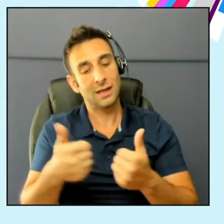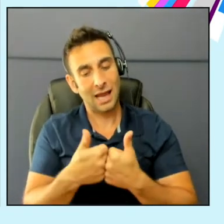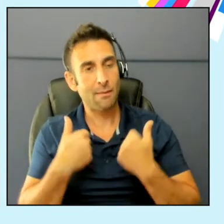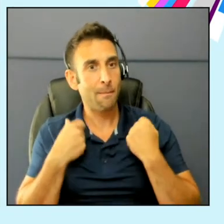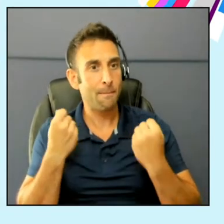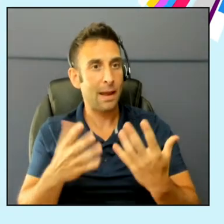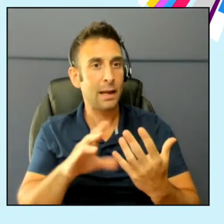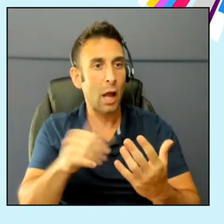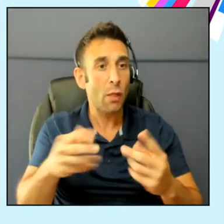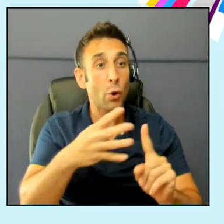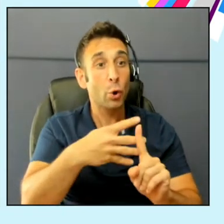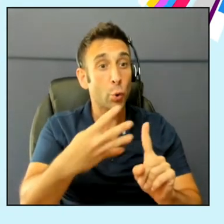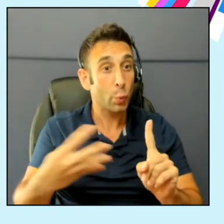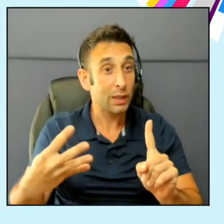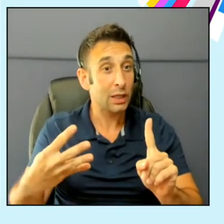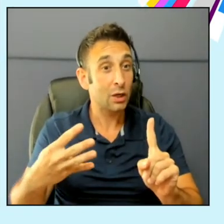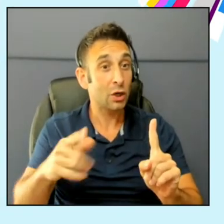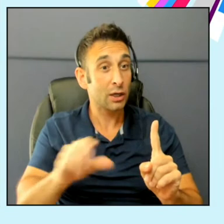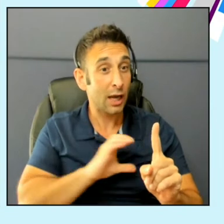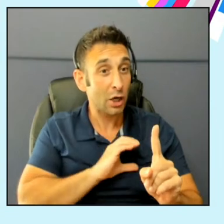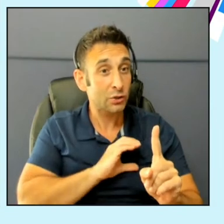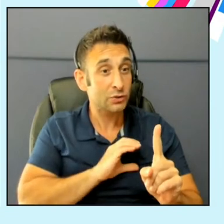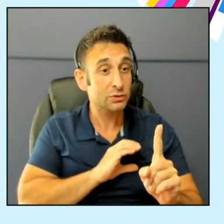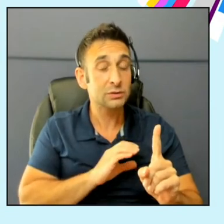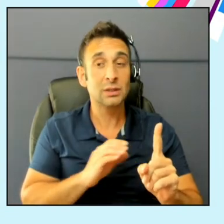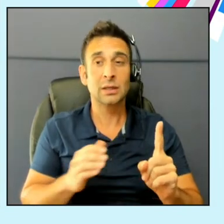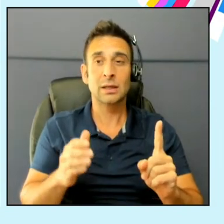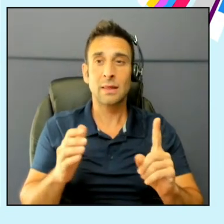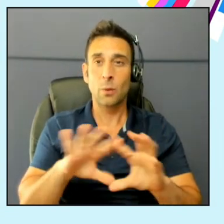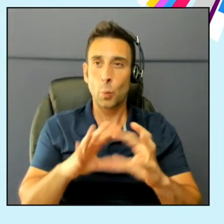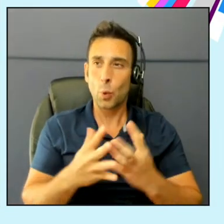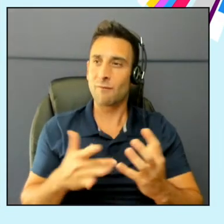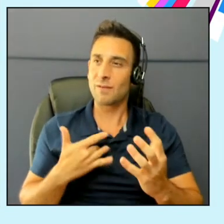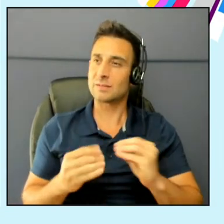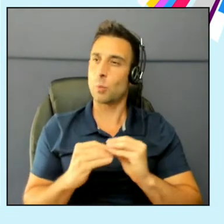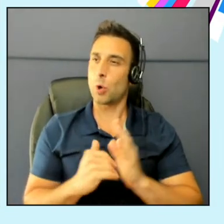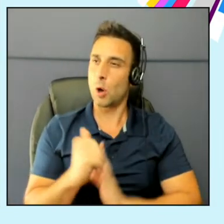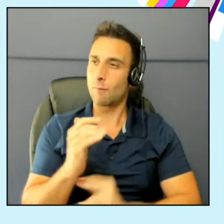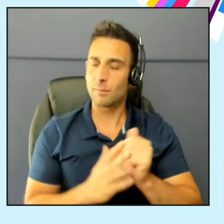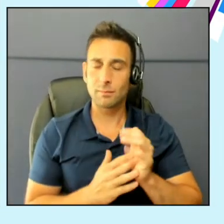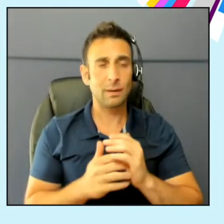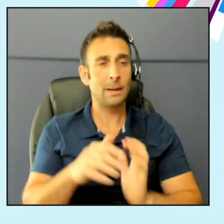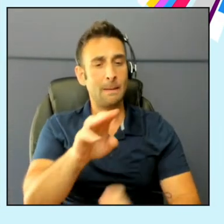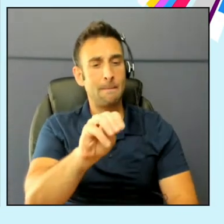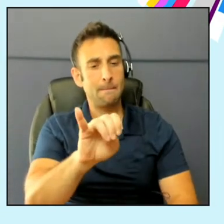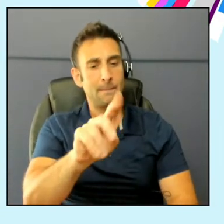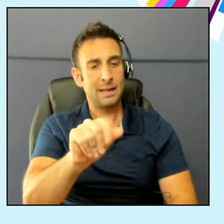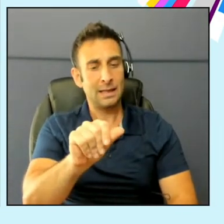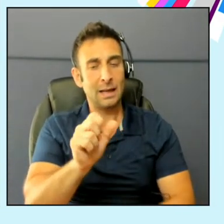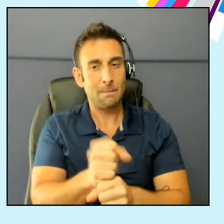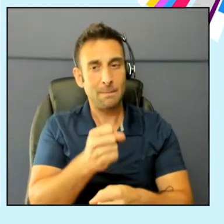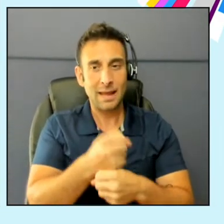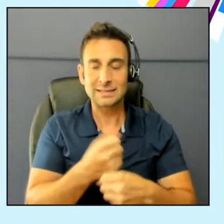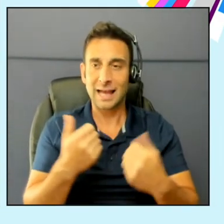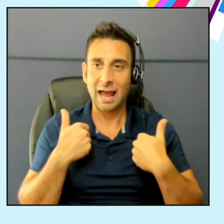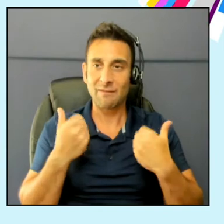unexceptional, which makes the world feel cozy and familiar. How often does media normalize having a lot of queer friends and acquaintances?